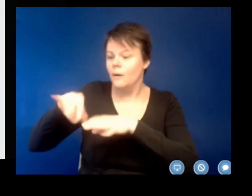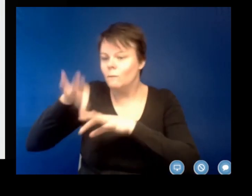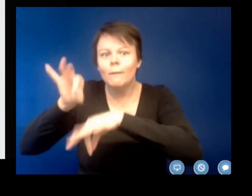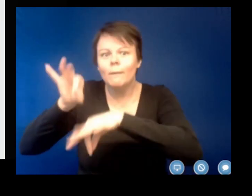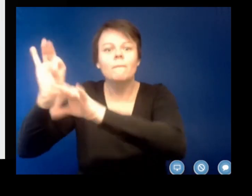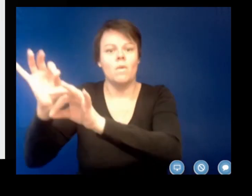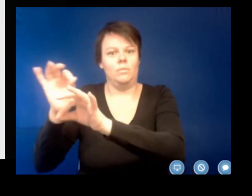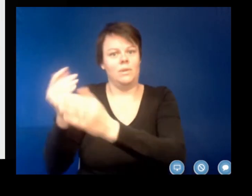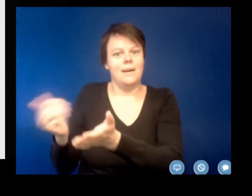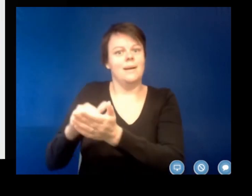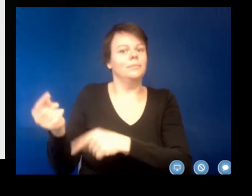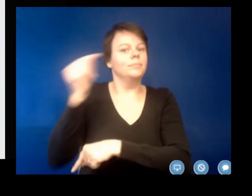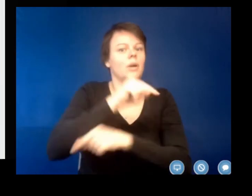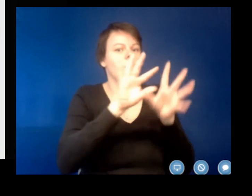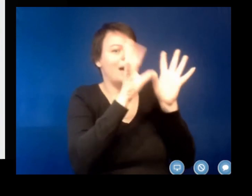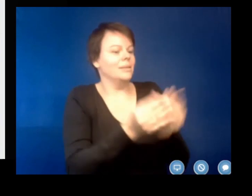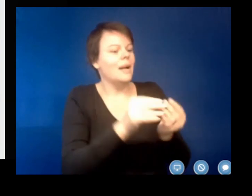interconnected much deeper.